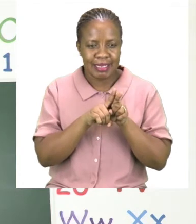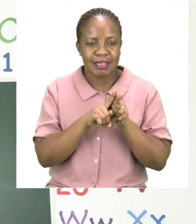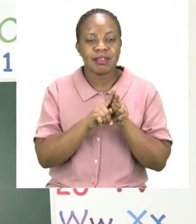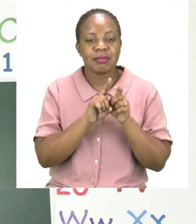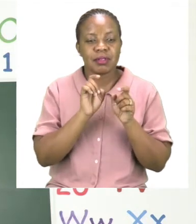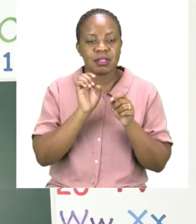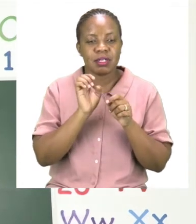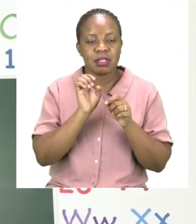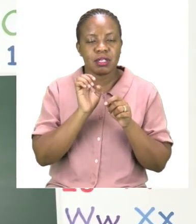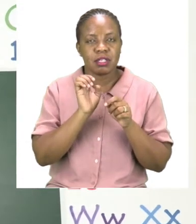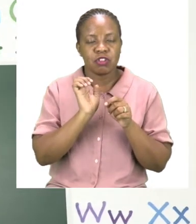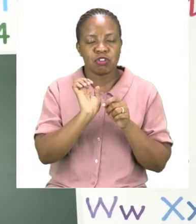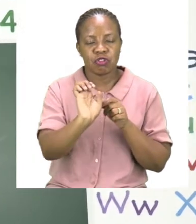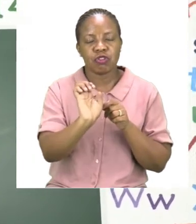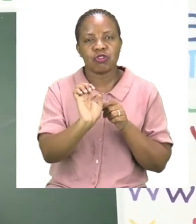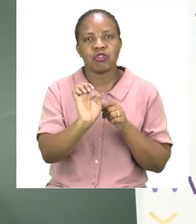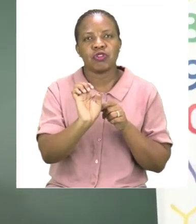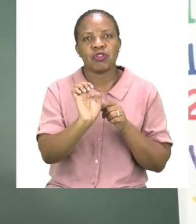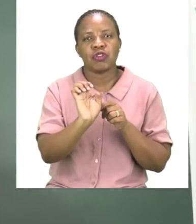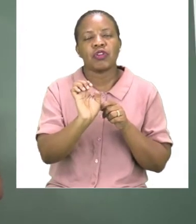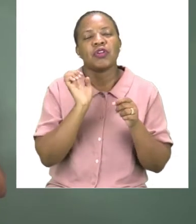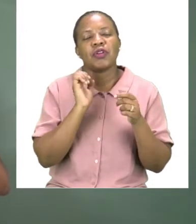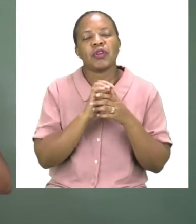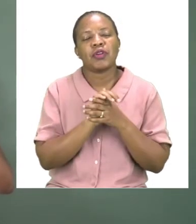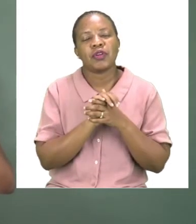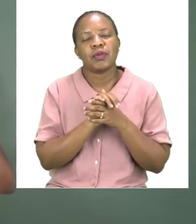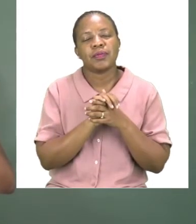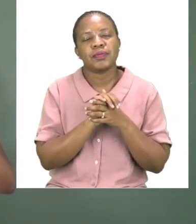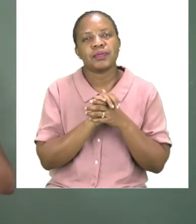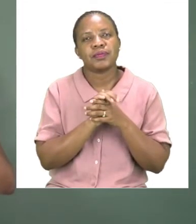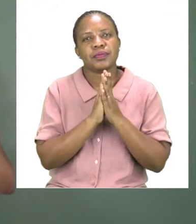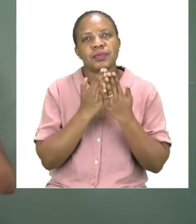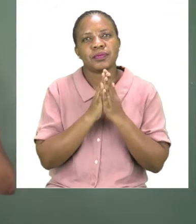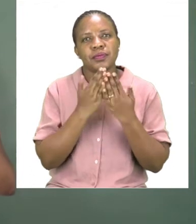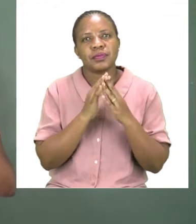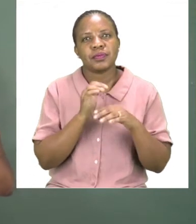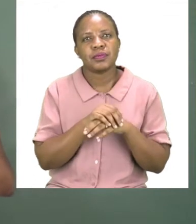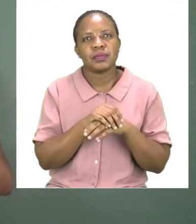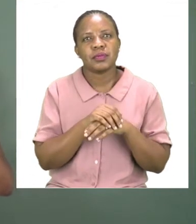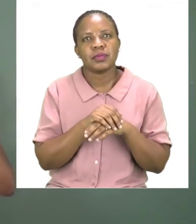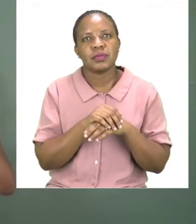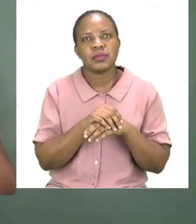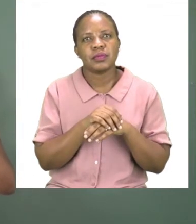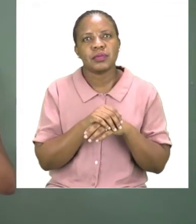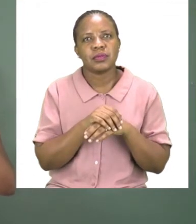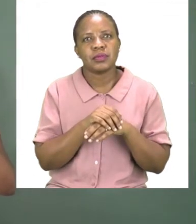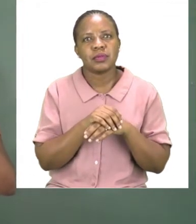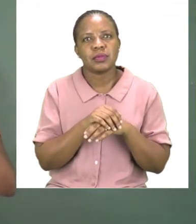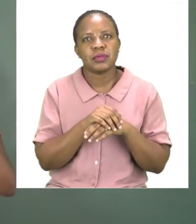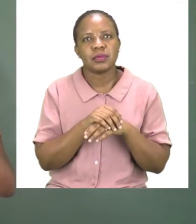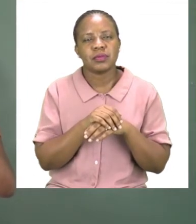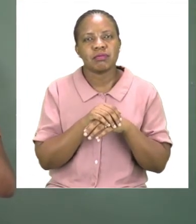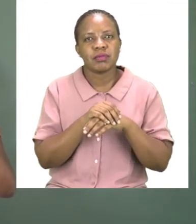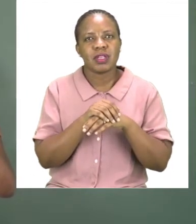full. As you can see my bottle is half full. There is the